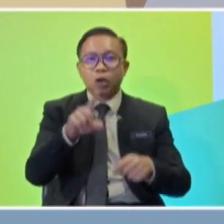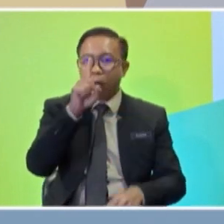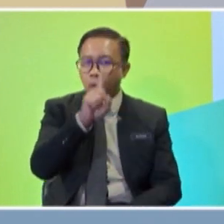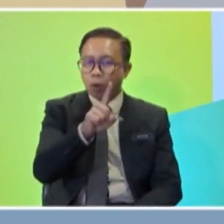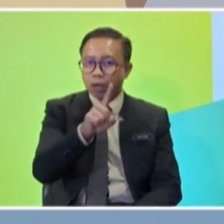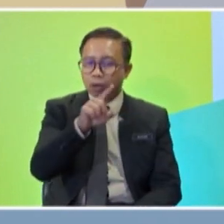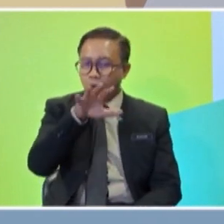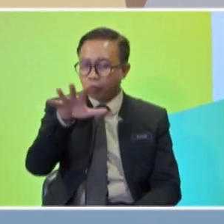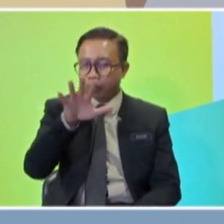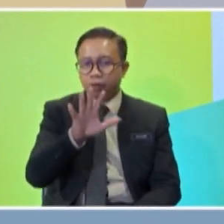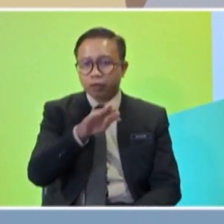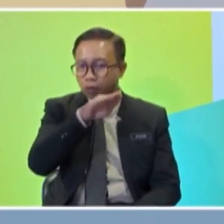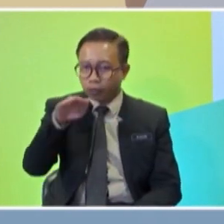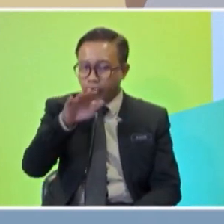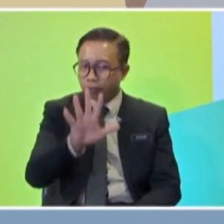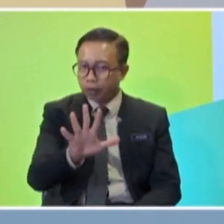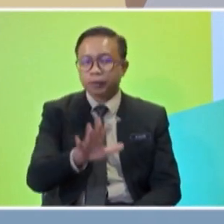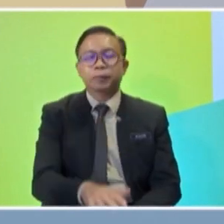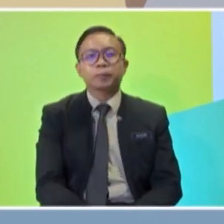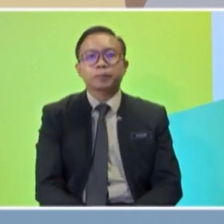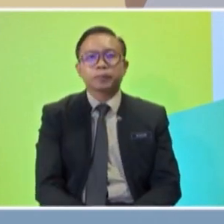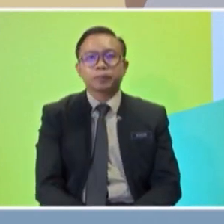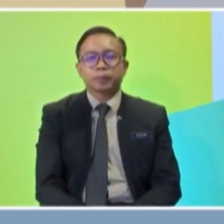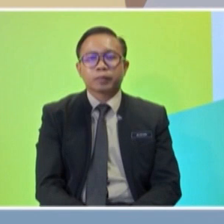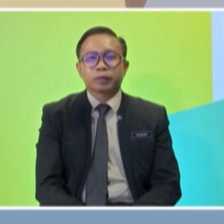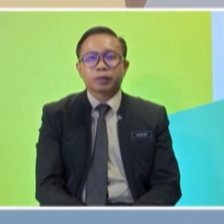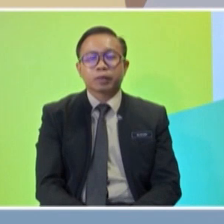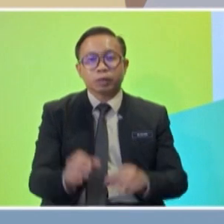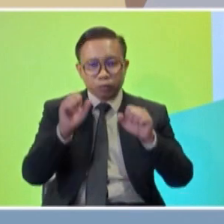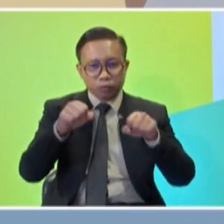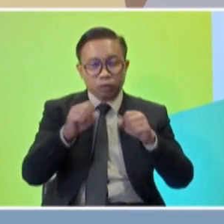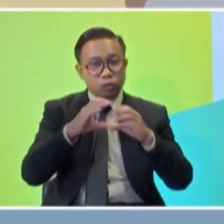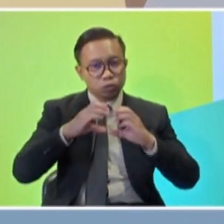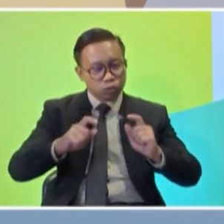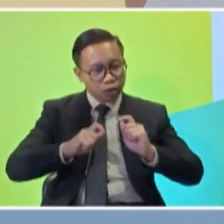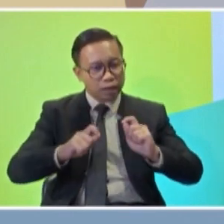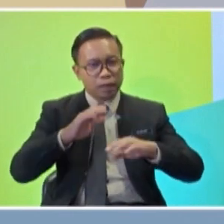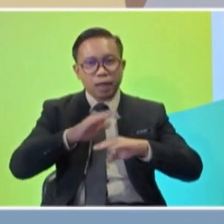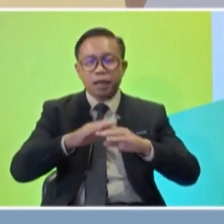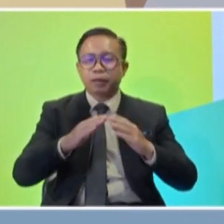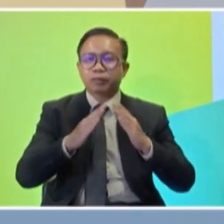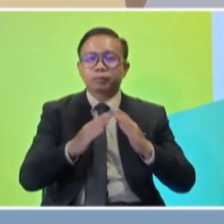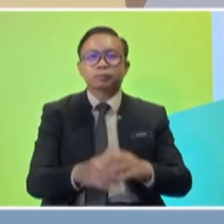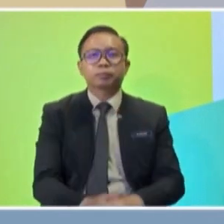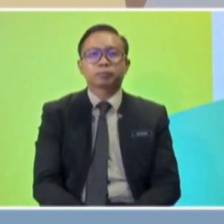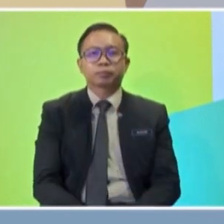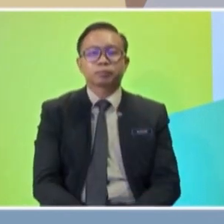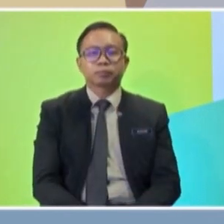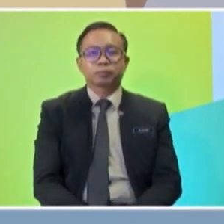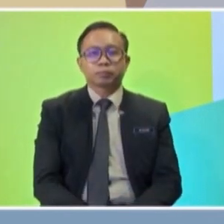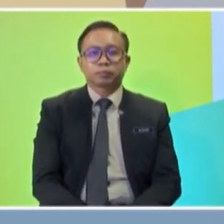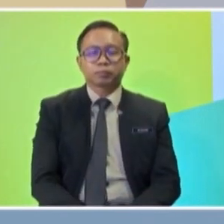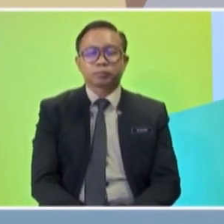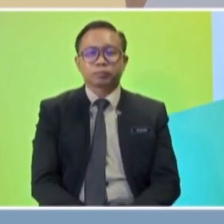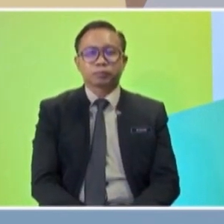1 over 5. Okay, kids at home, you can try all these 4 questions. So I have a question. Yes, like please. If